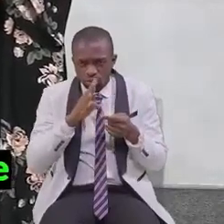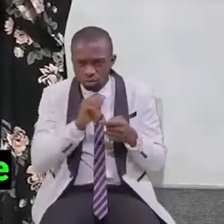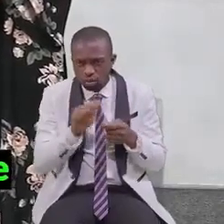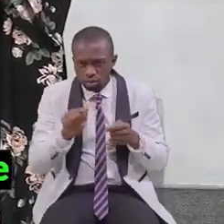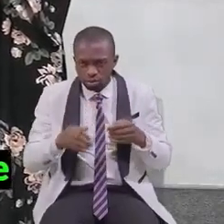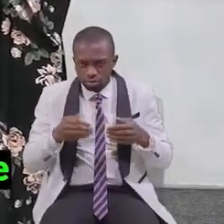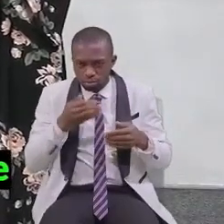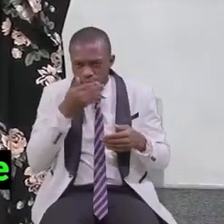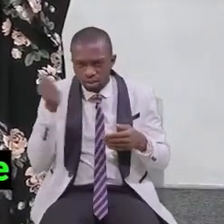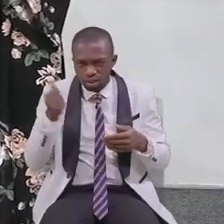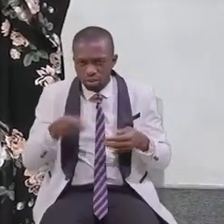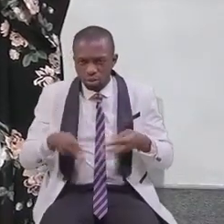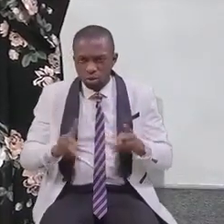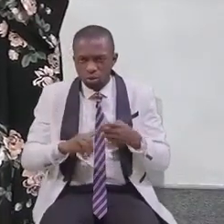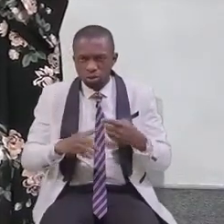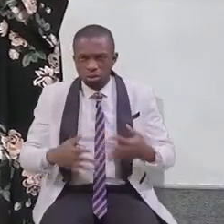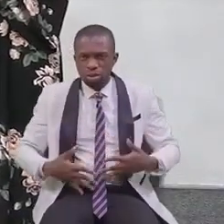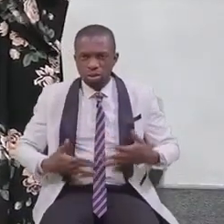to